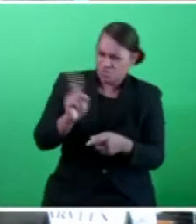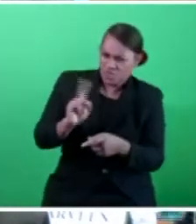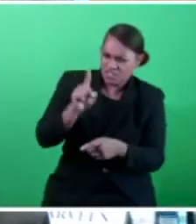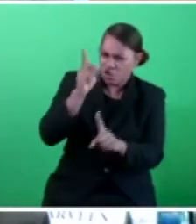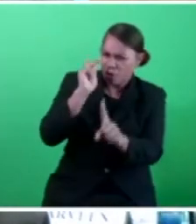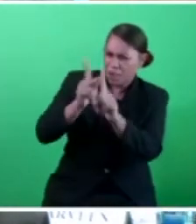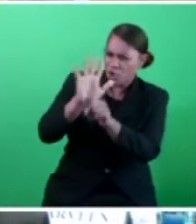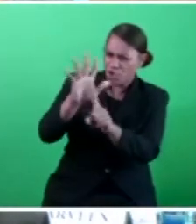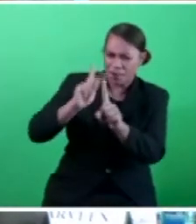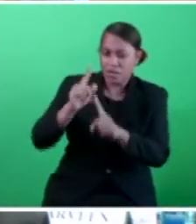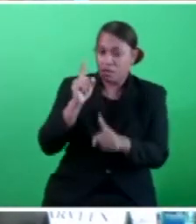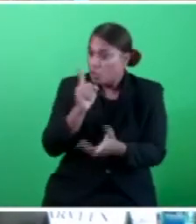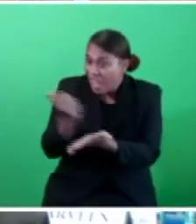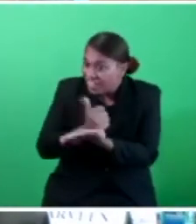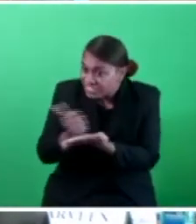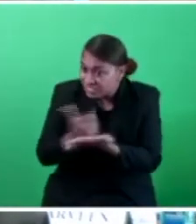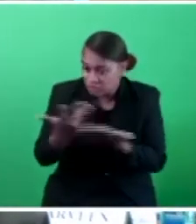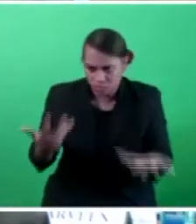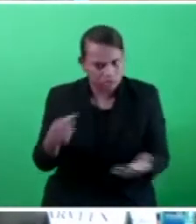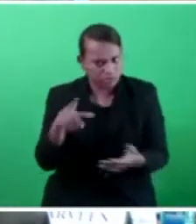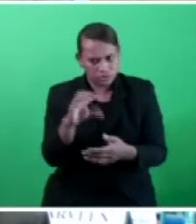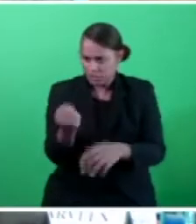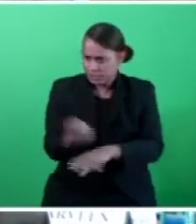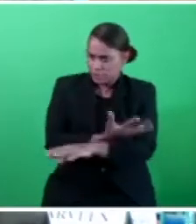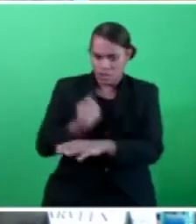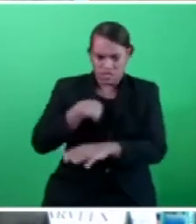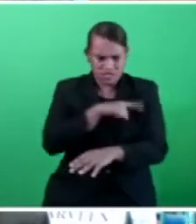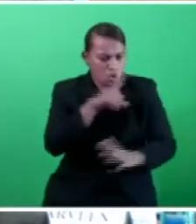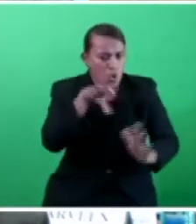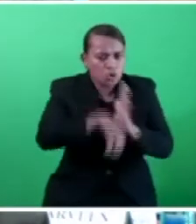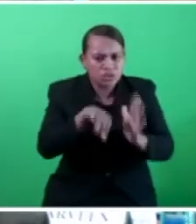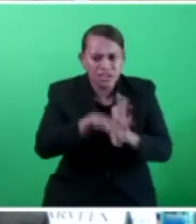these actions cost lives. Honorable Speaker,